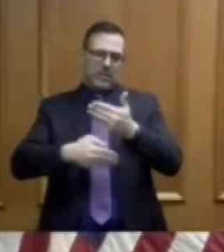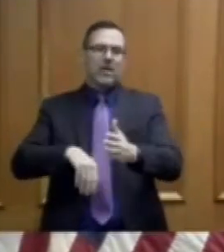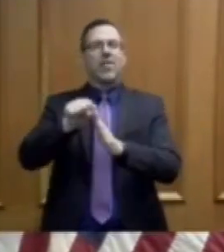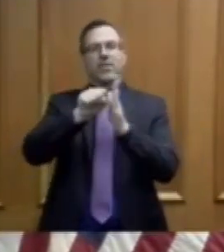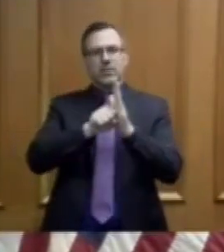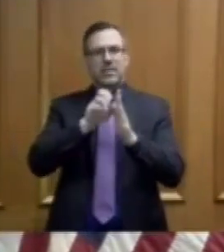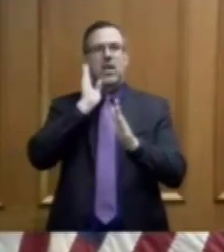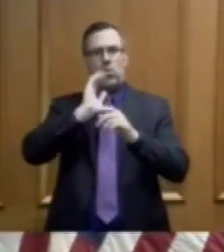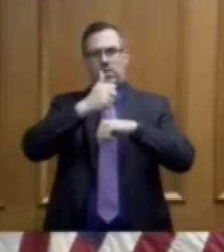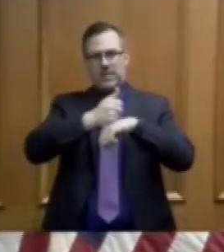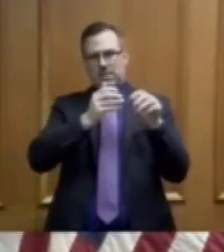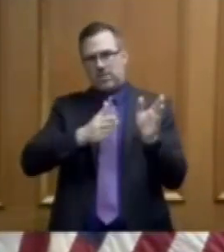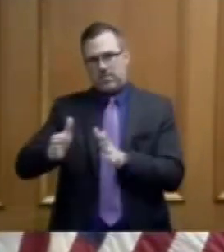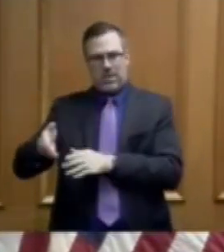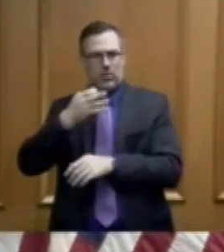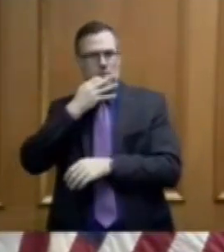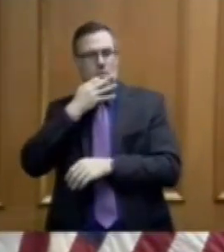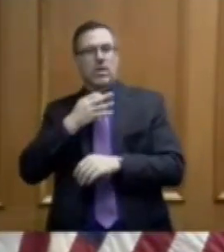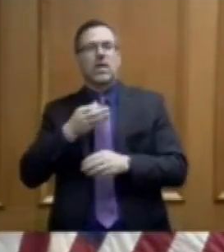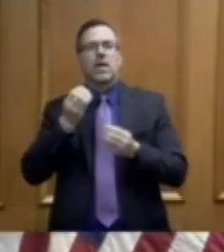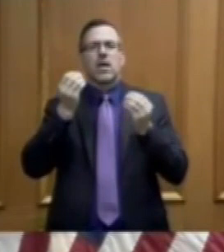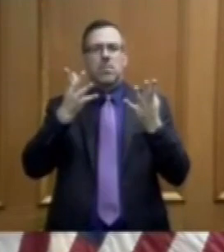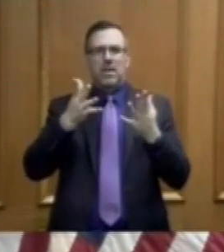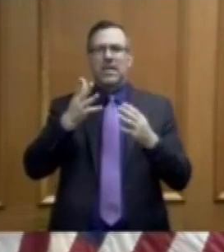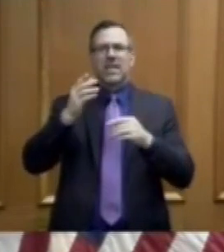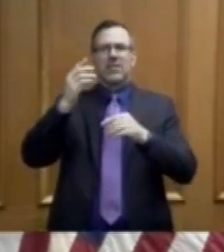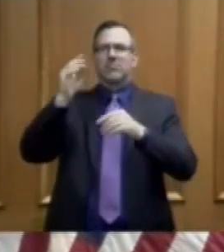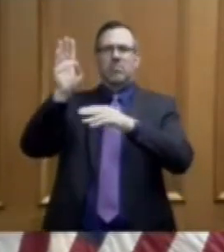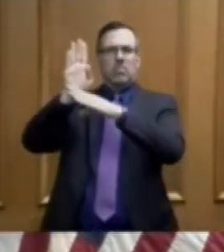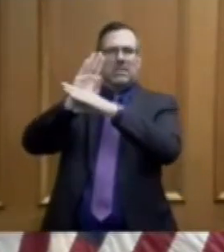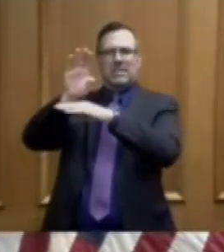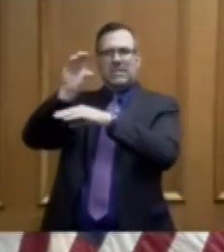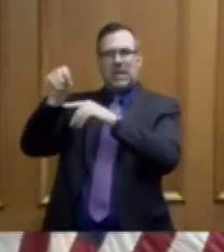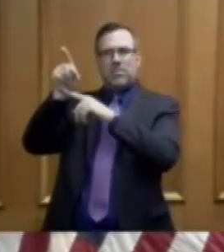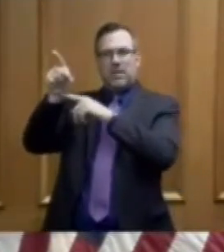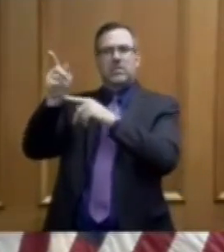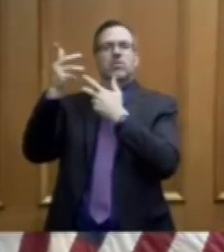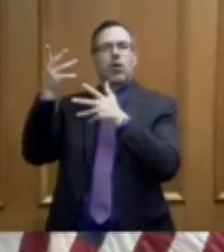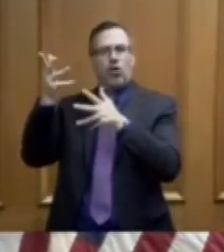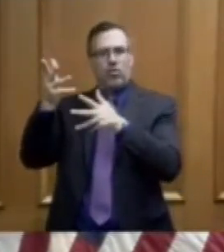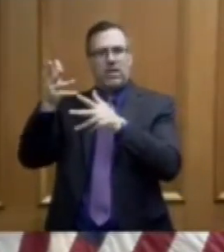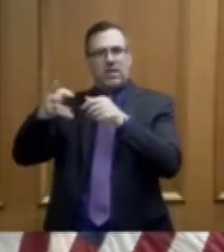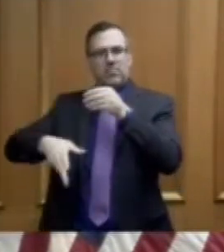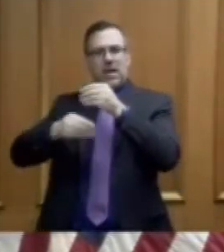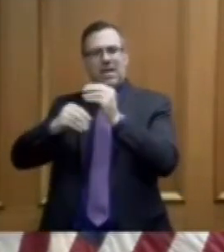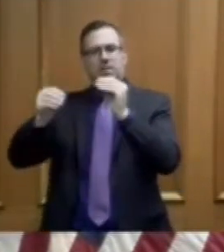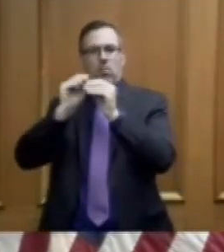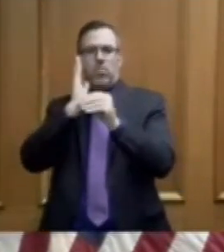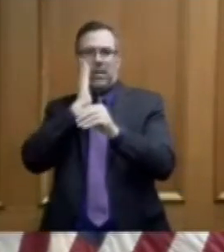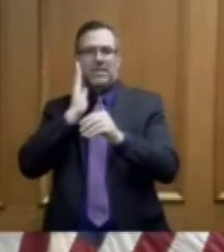plan. Many of the private providers have already developed their plan and are building out their additional bed capacity.